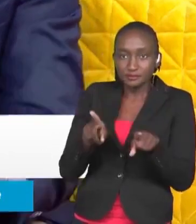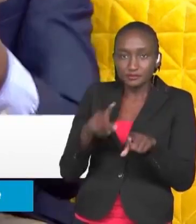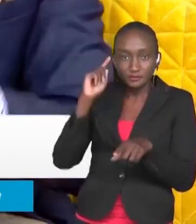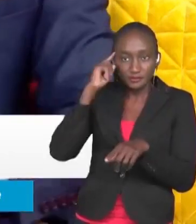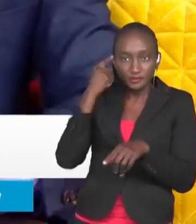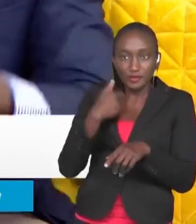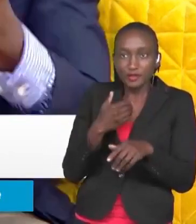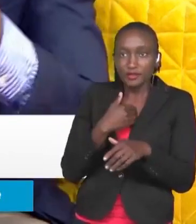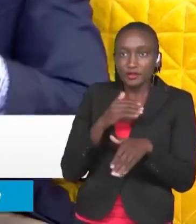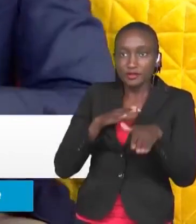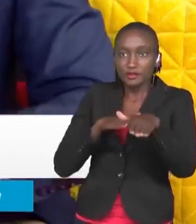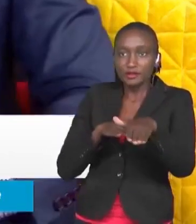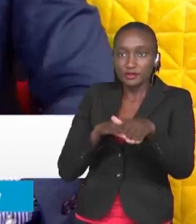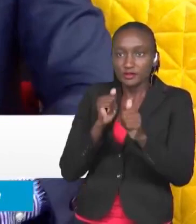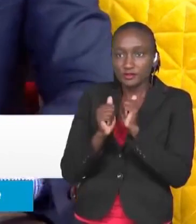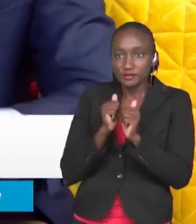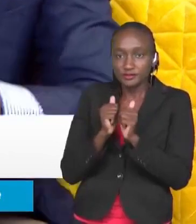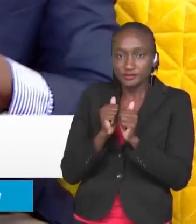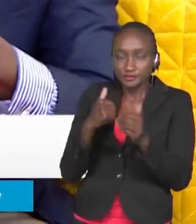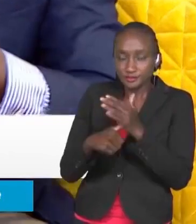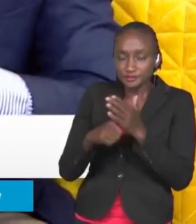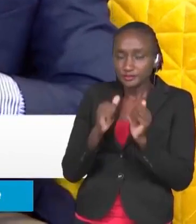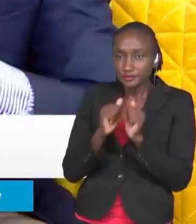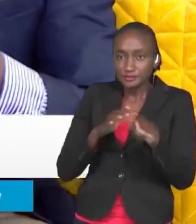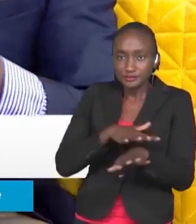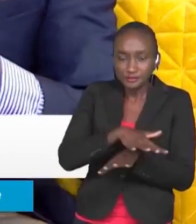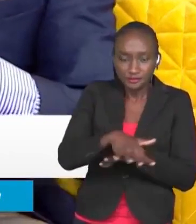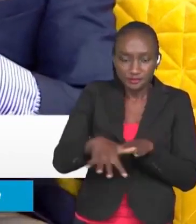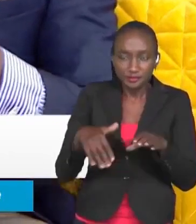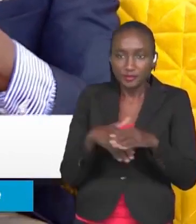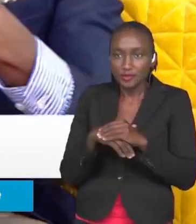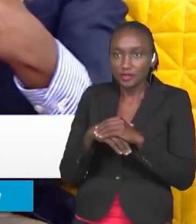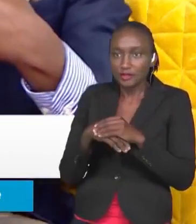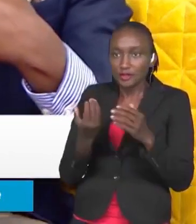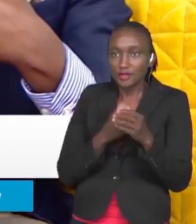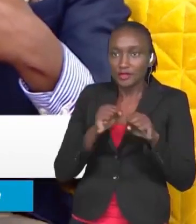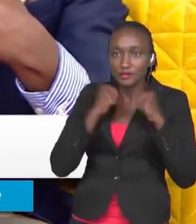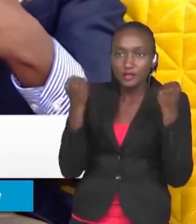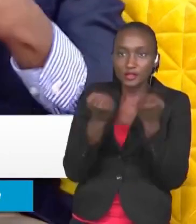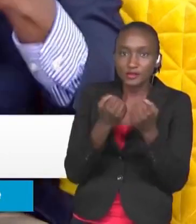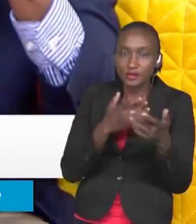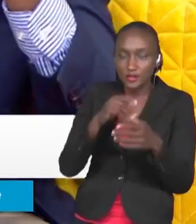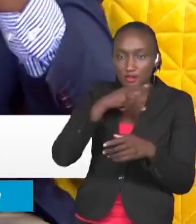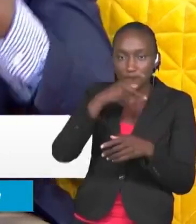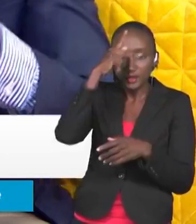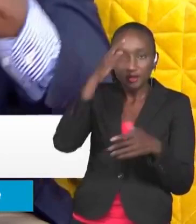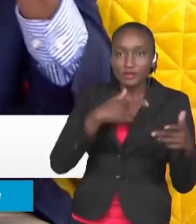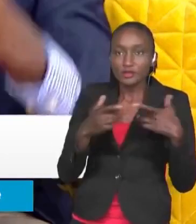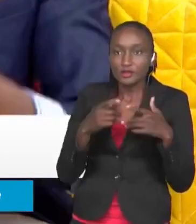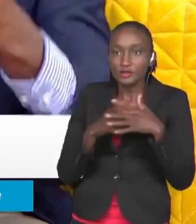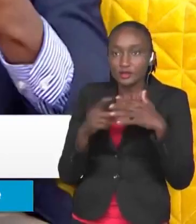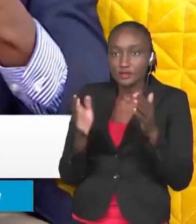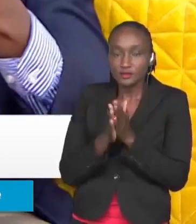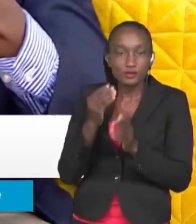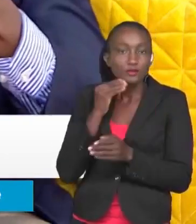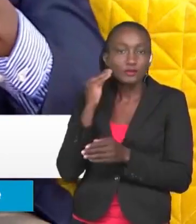there's a backlog that trickles down to our society now, as far as even our parents are concerned? Because now, it starts from